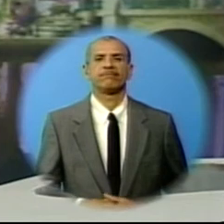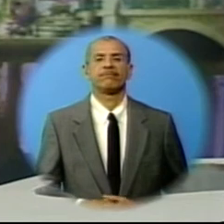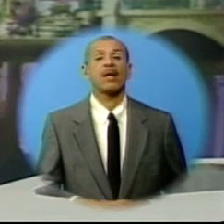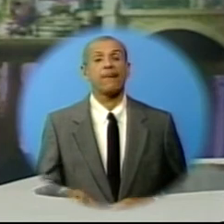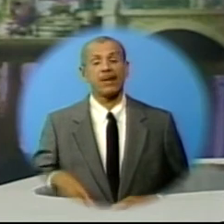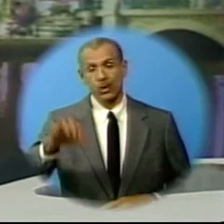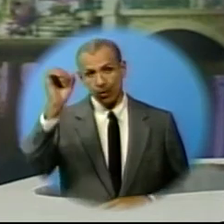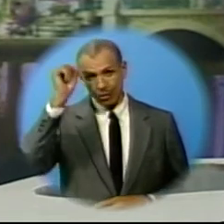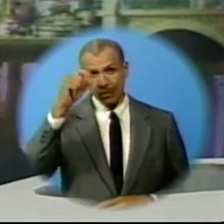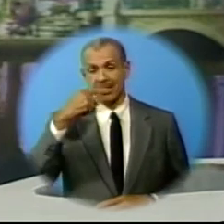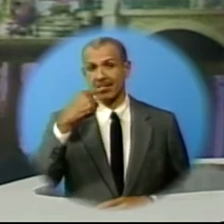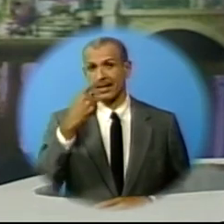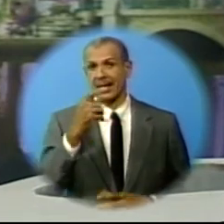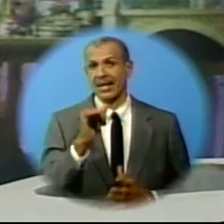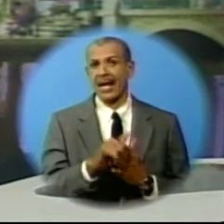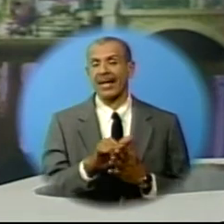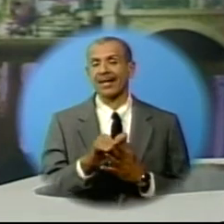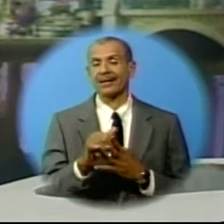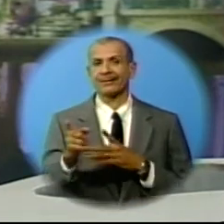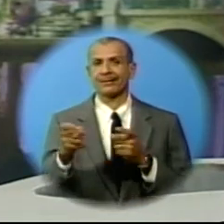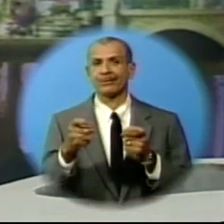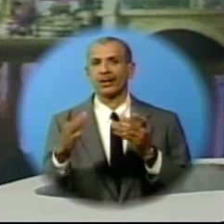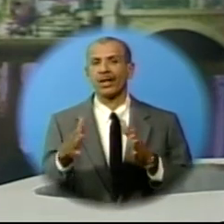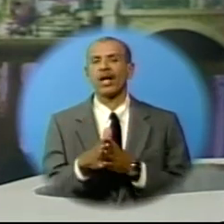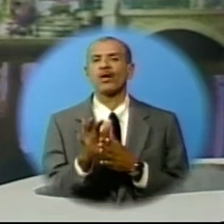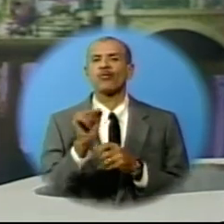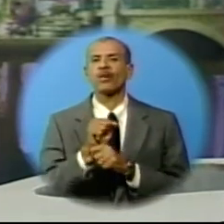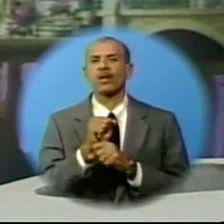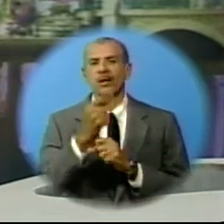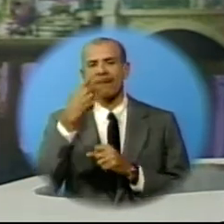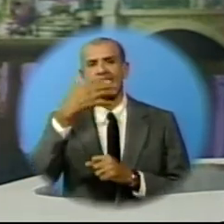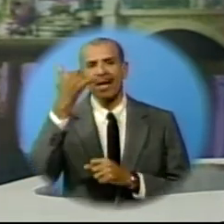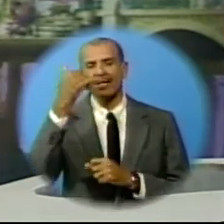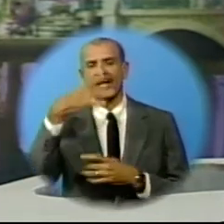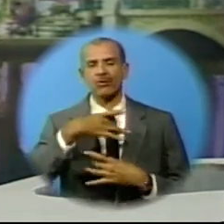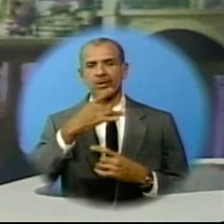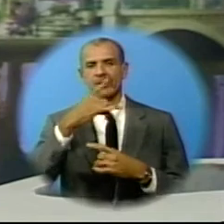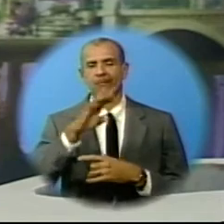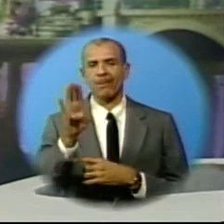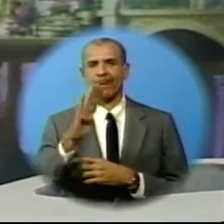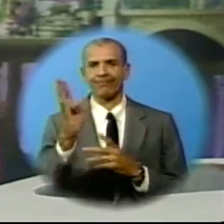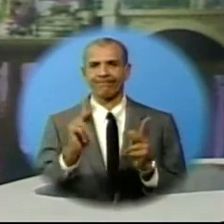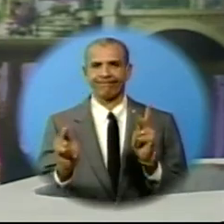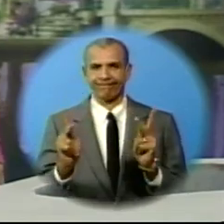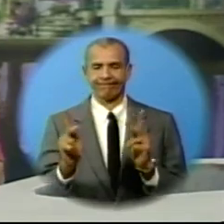Mr. Stewart added that his administration continues to work in the best interest of Barbados.